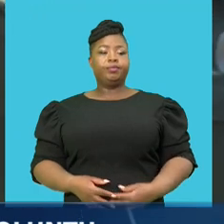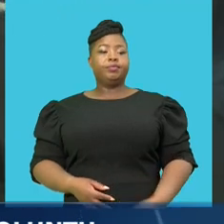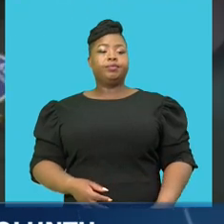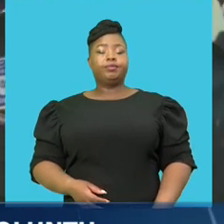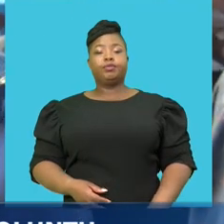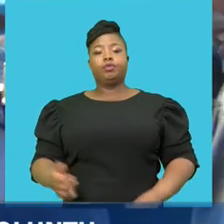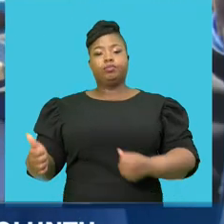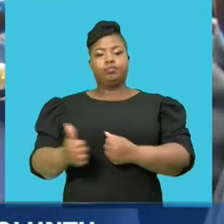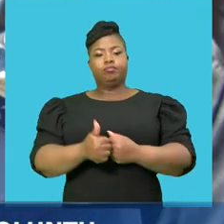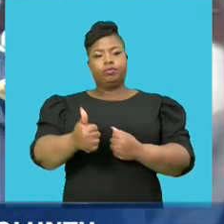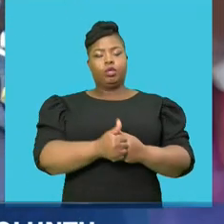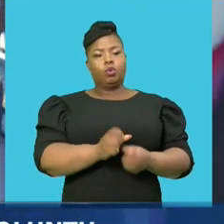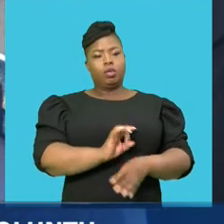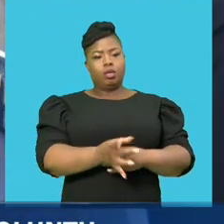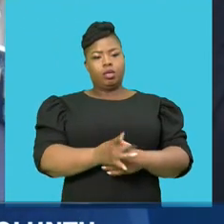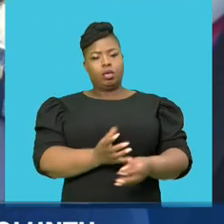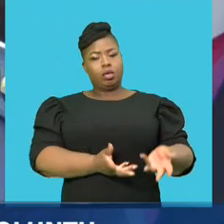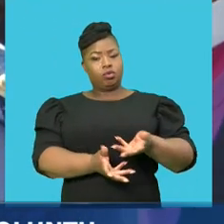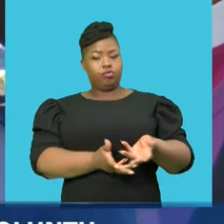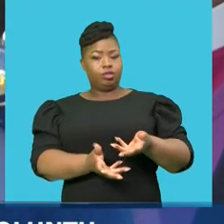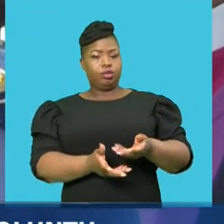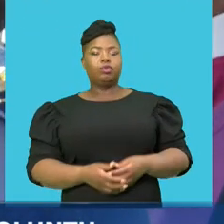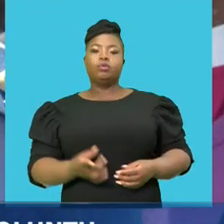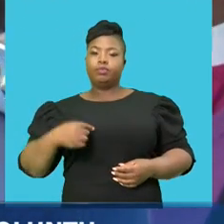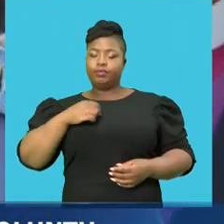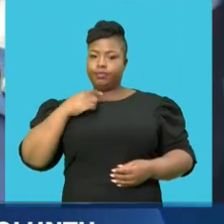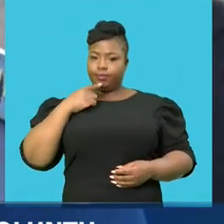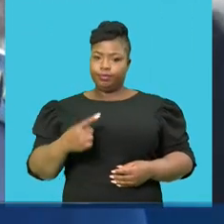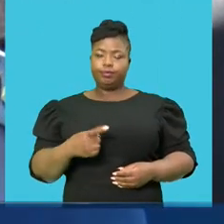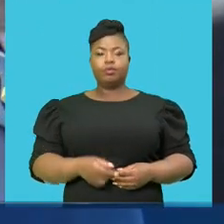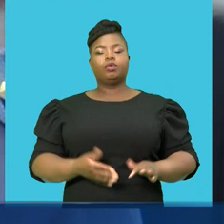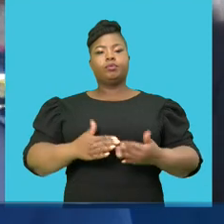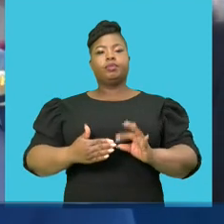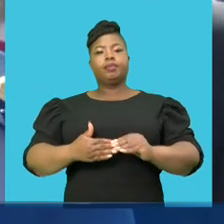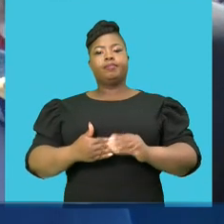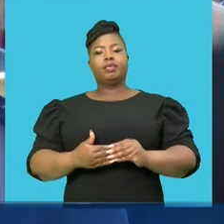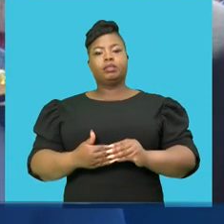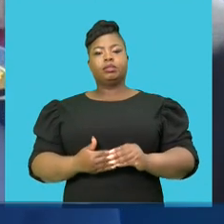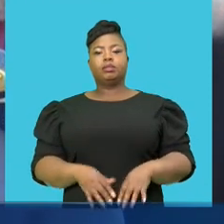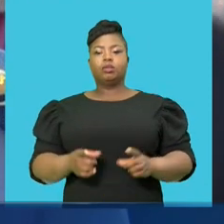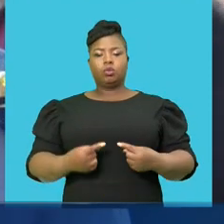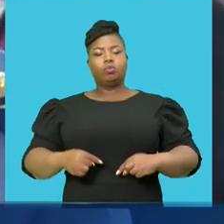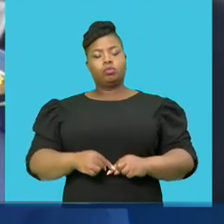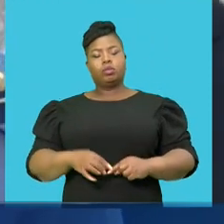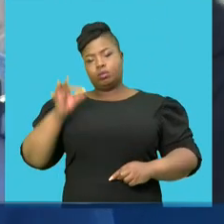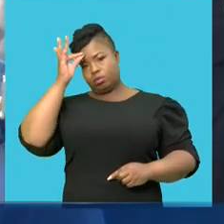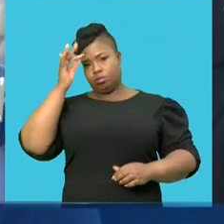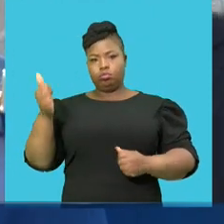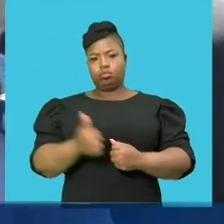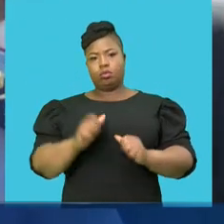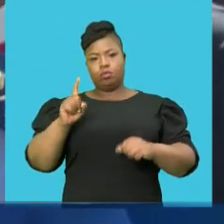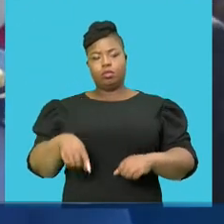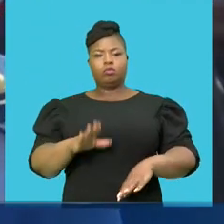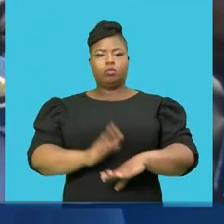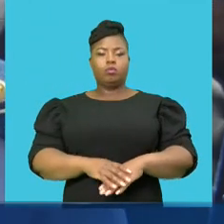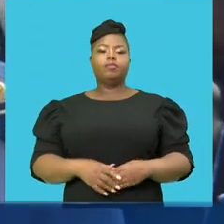stakeholder engagement lapha sithi sehlangana kanjani nomphakathi ukuthi ipolicy be much more effective, because